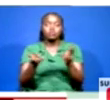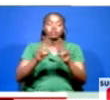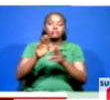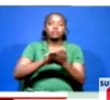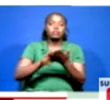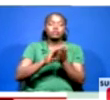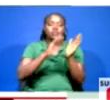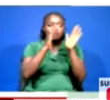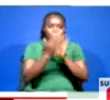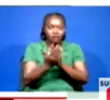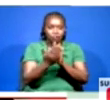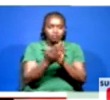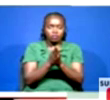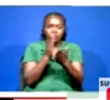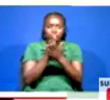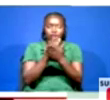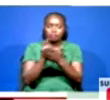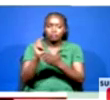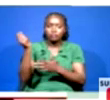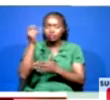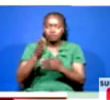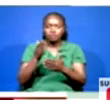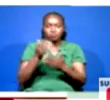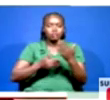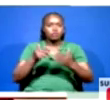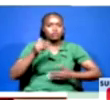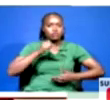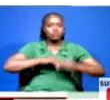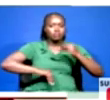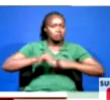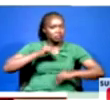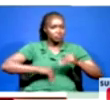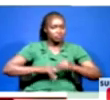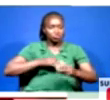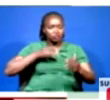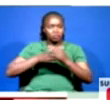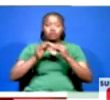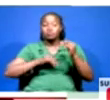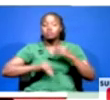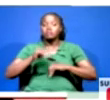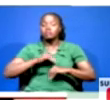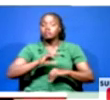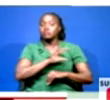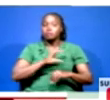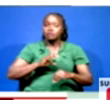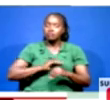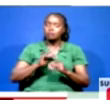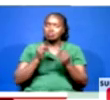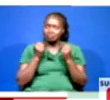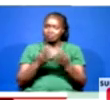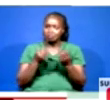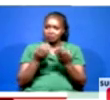to dissuade Kenyans from engaging in corruption. Dr Wabukala opines that the Ethics and Anti-Corruption Commission has made tremendous strides